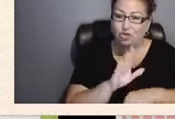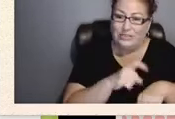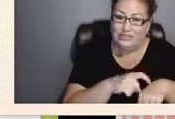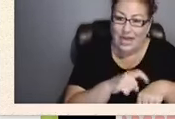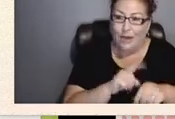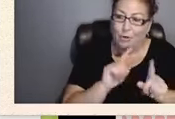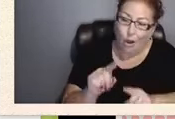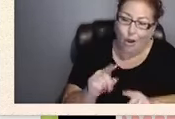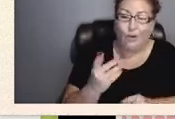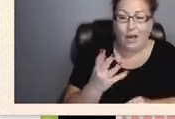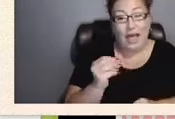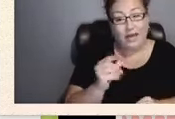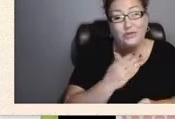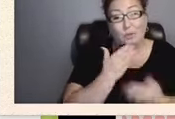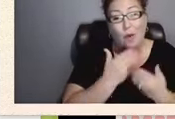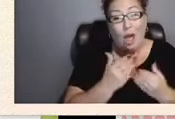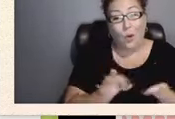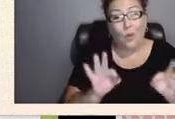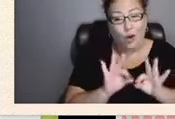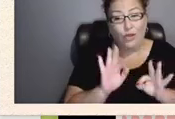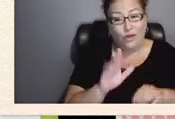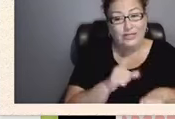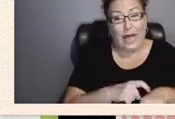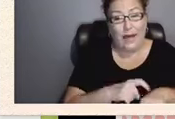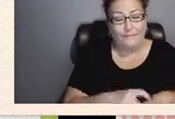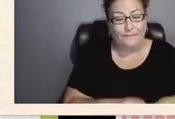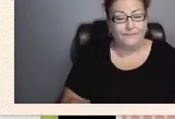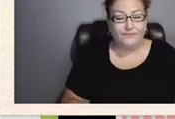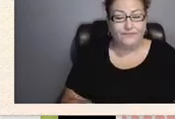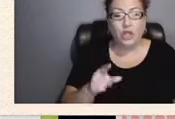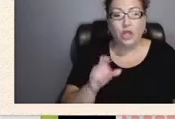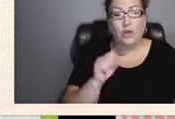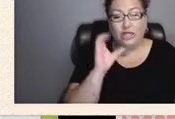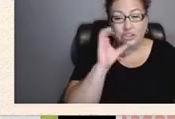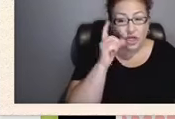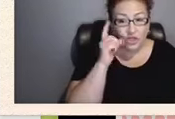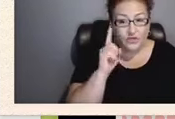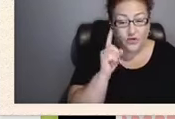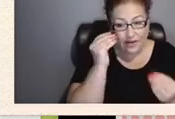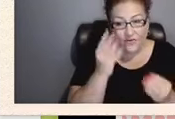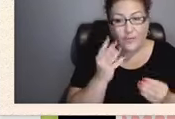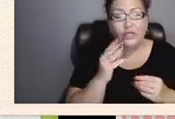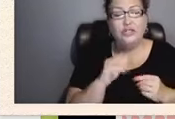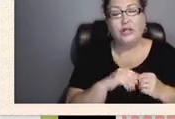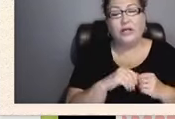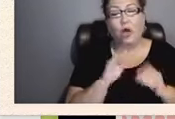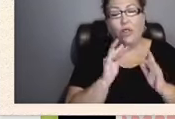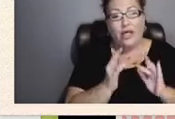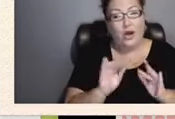your time. And you can search for information on the internet as well.